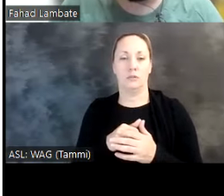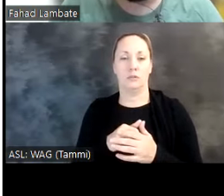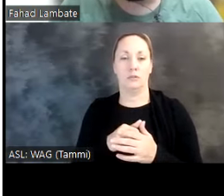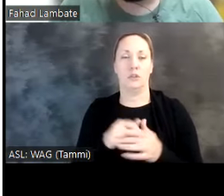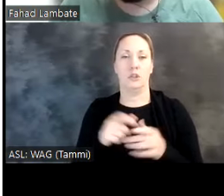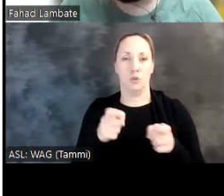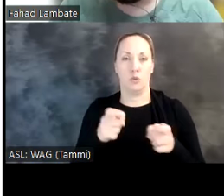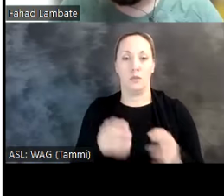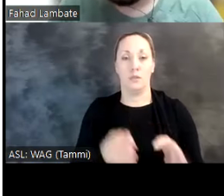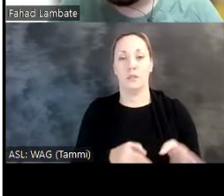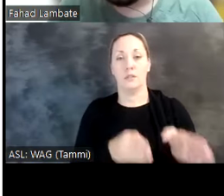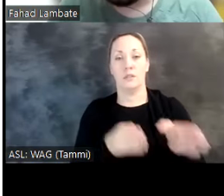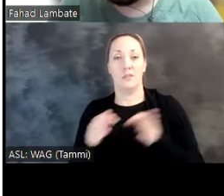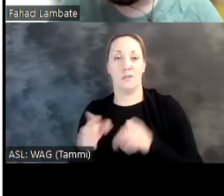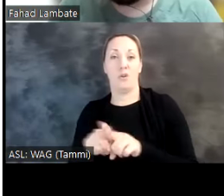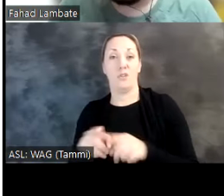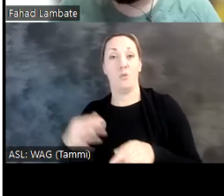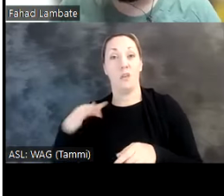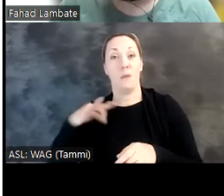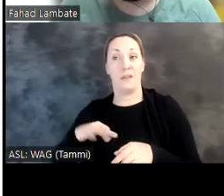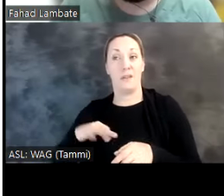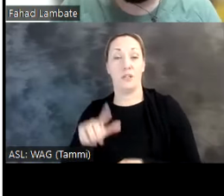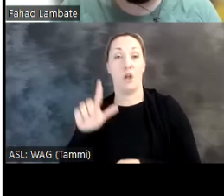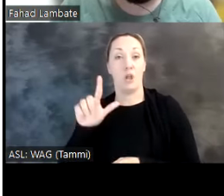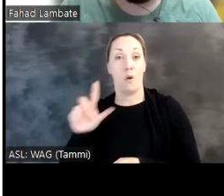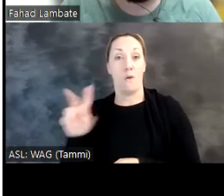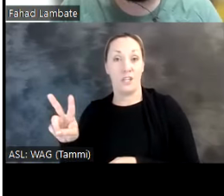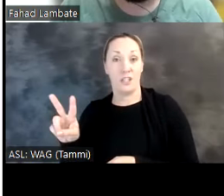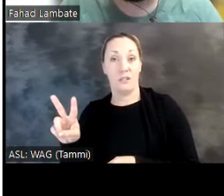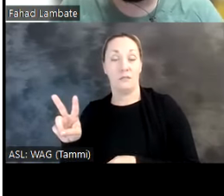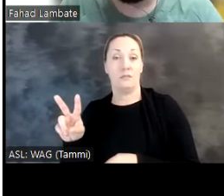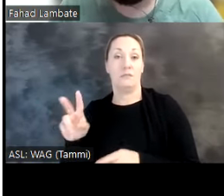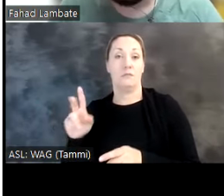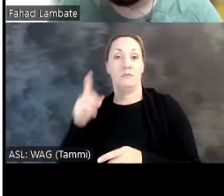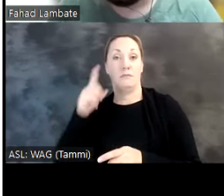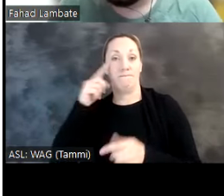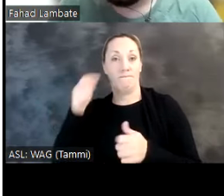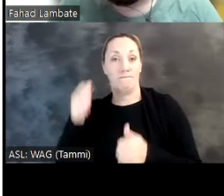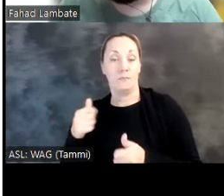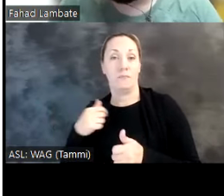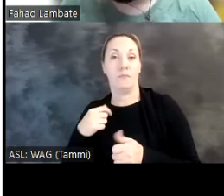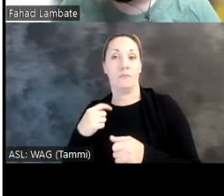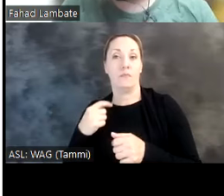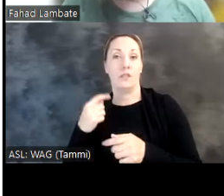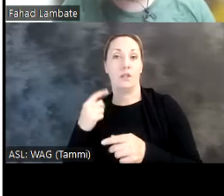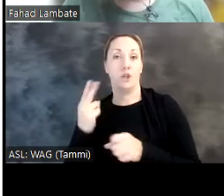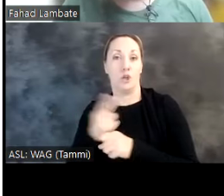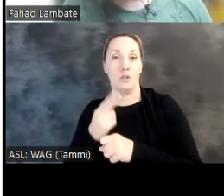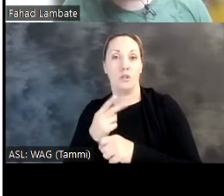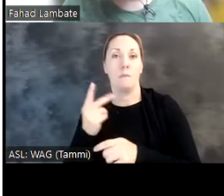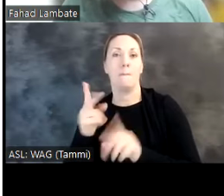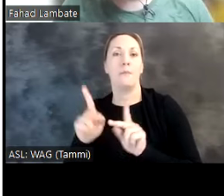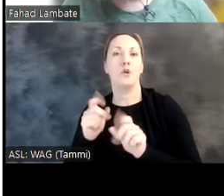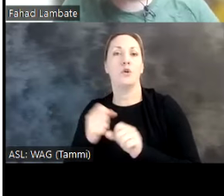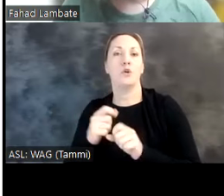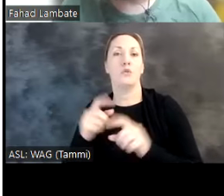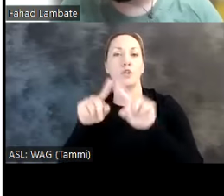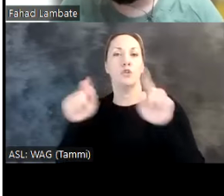also benefits low vision users, who like someone who uses a screen magnifier. This will also